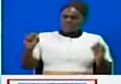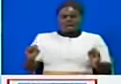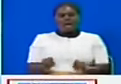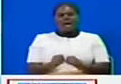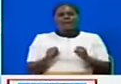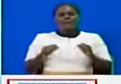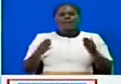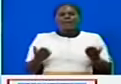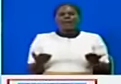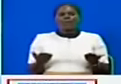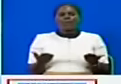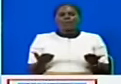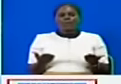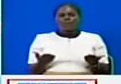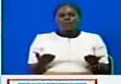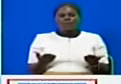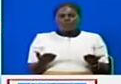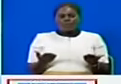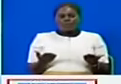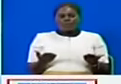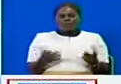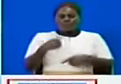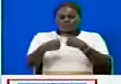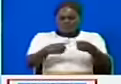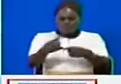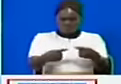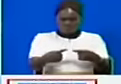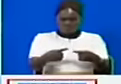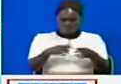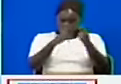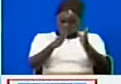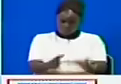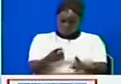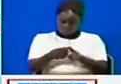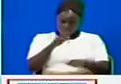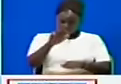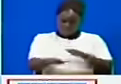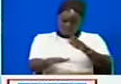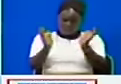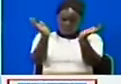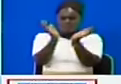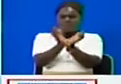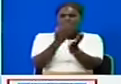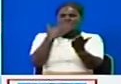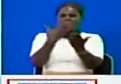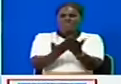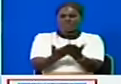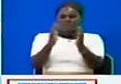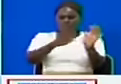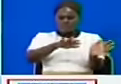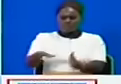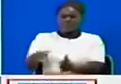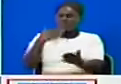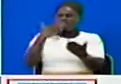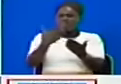plays out as the hours progress. Nick Wambua for us at Nyayo Stadium. Nick, thank you very much. You're watching KTN